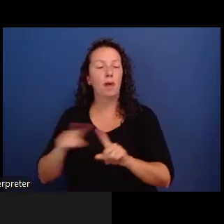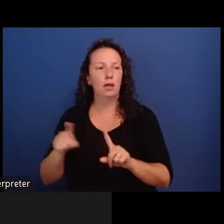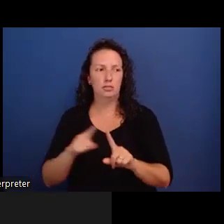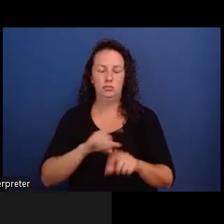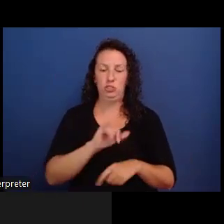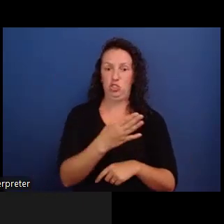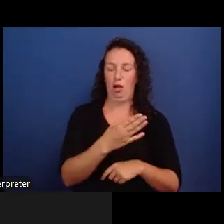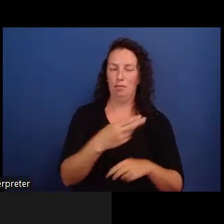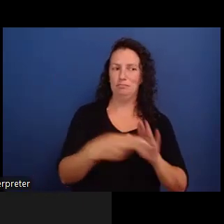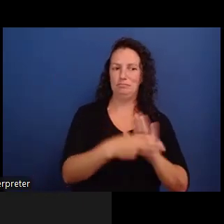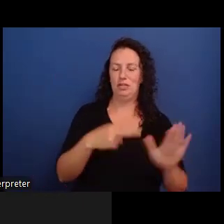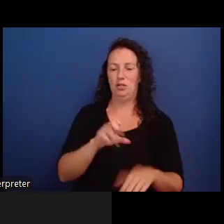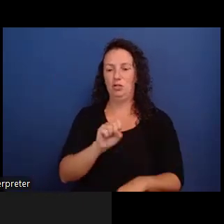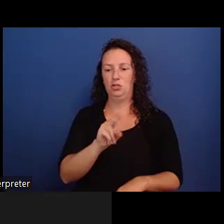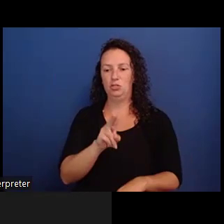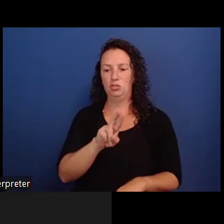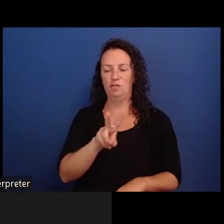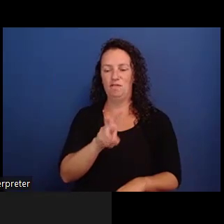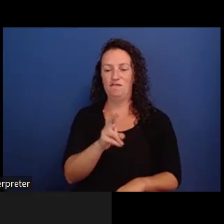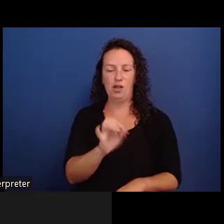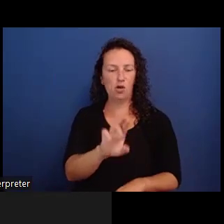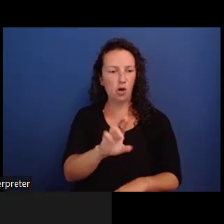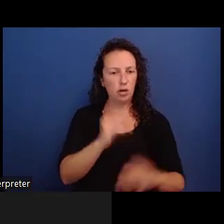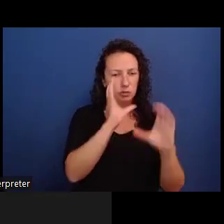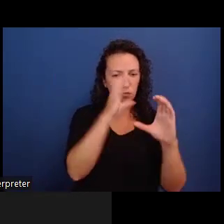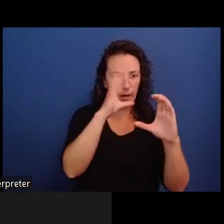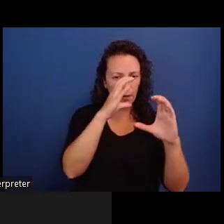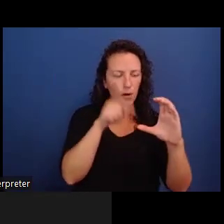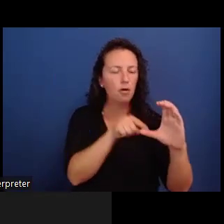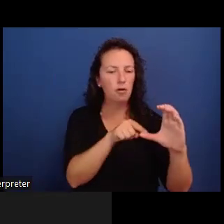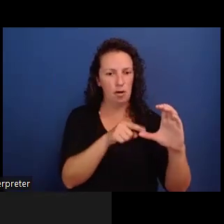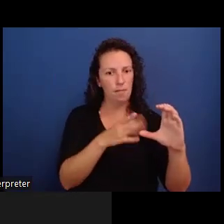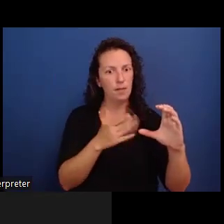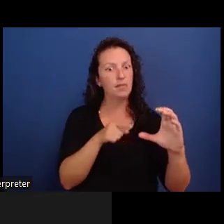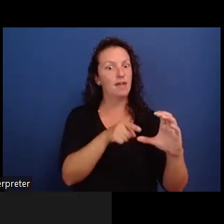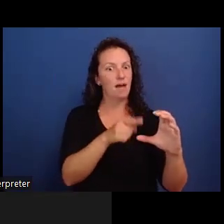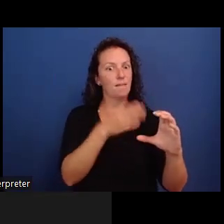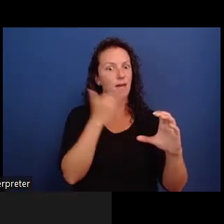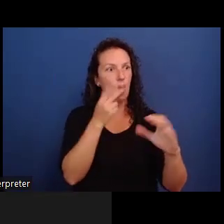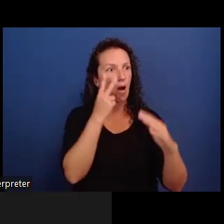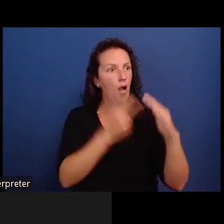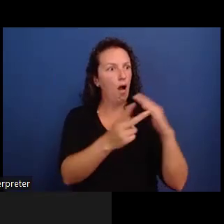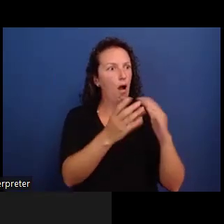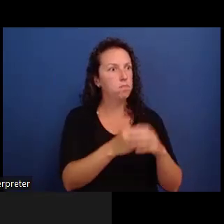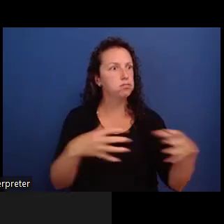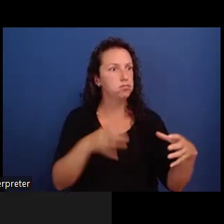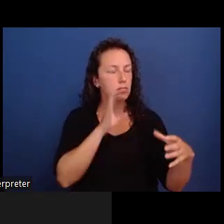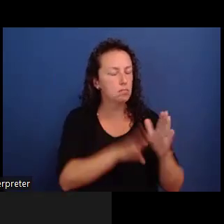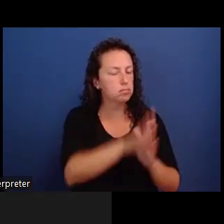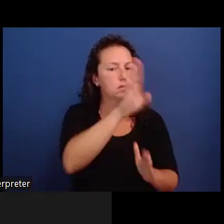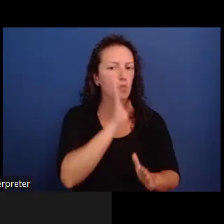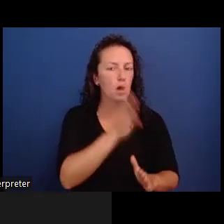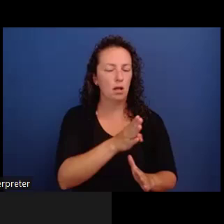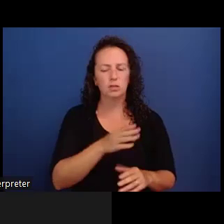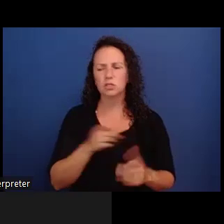then you might have something like you did from your interest profiler. You might say, hey, this also fits into my interest profiler